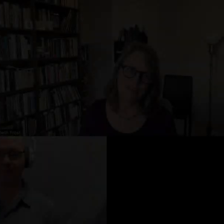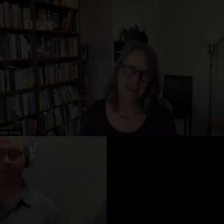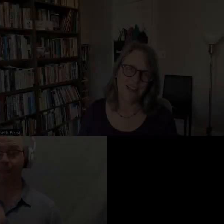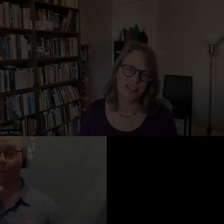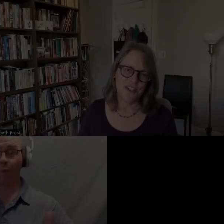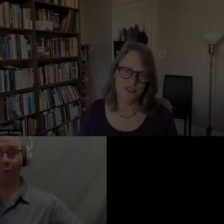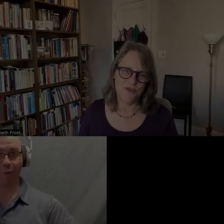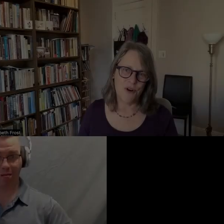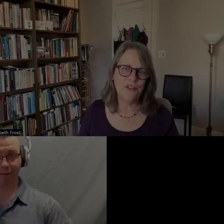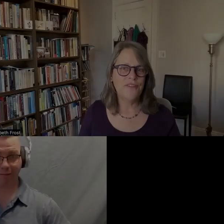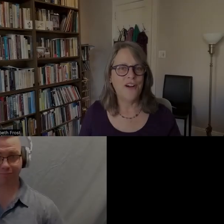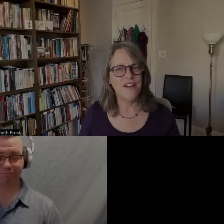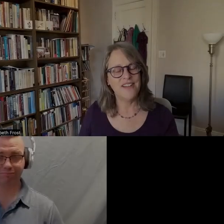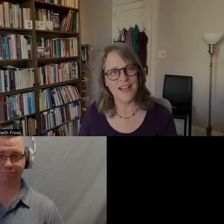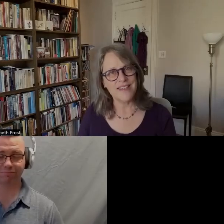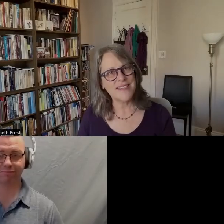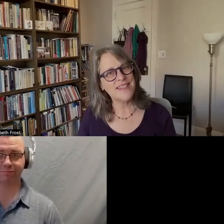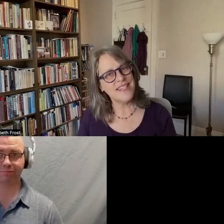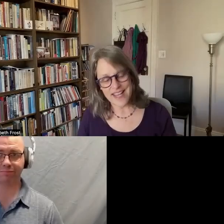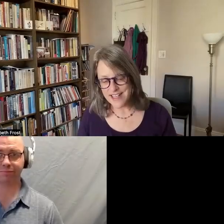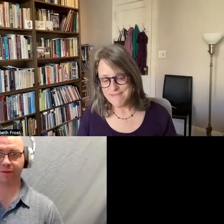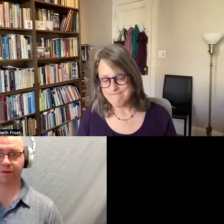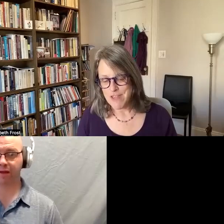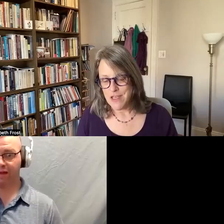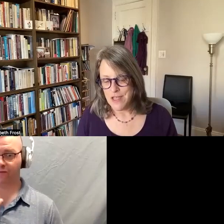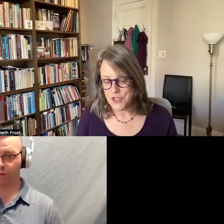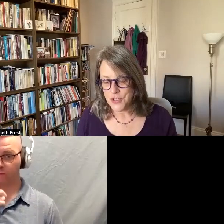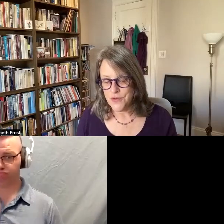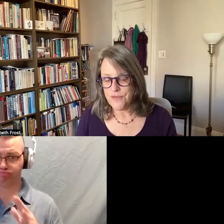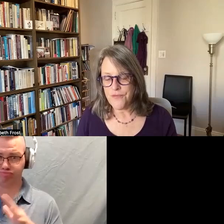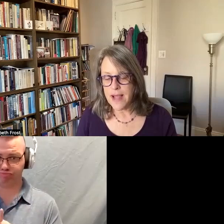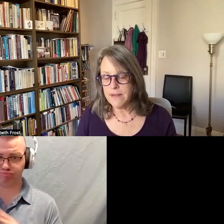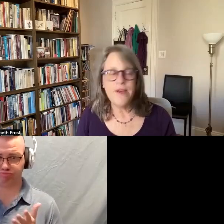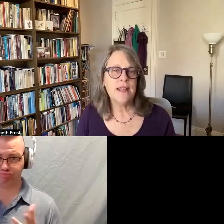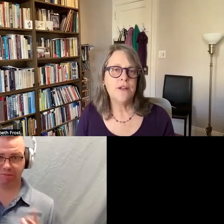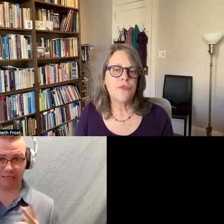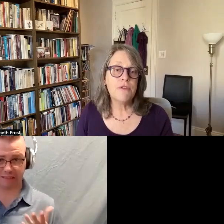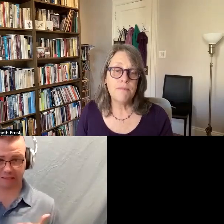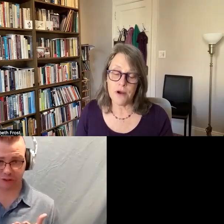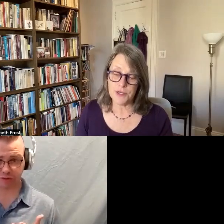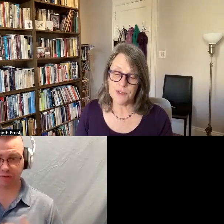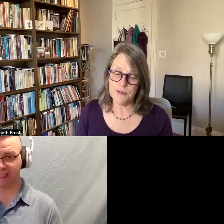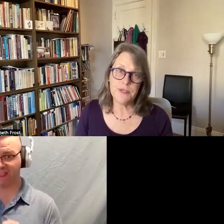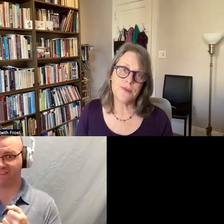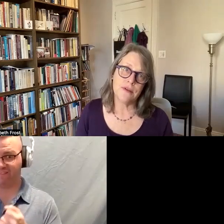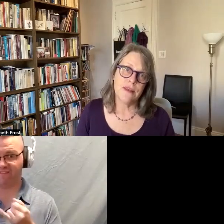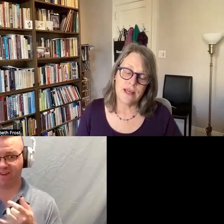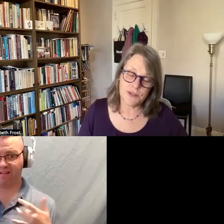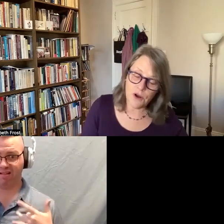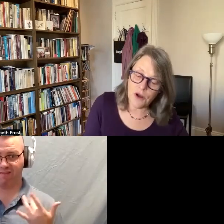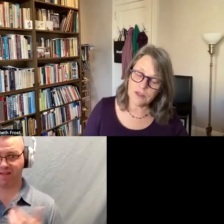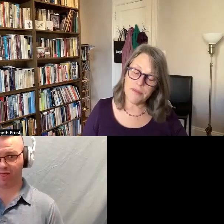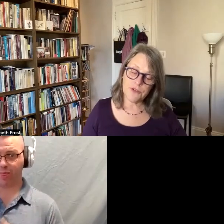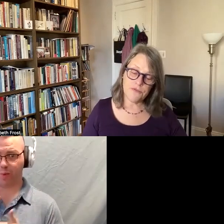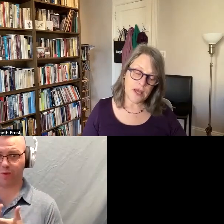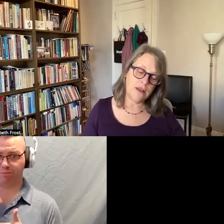Welcome to all of our guests today to the final event in a three-part series that